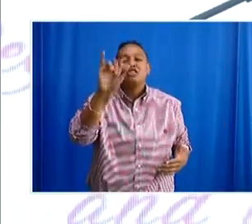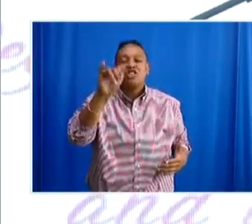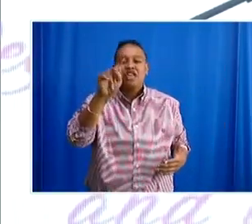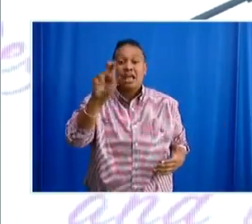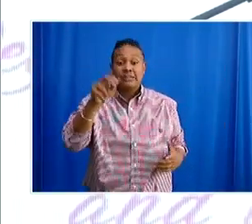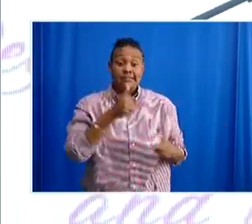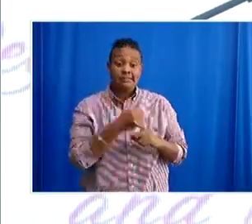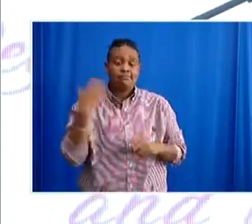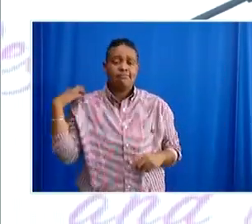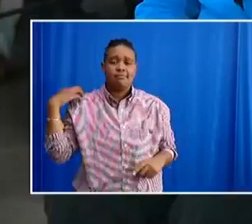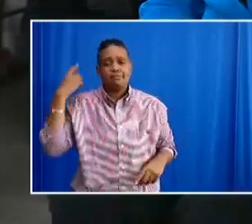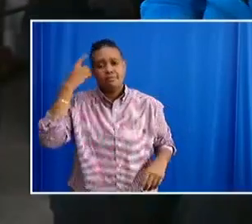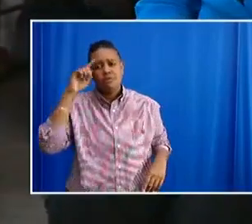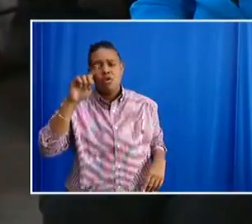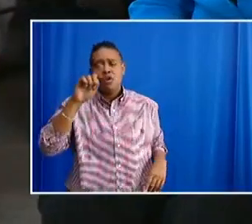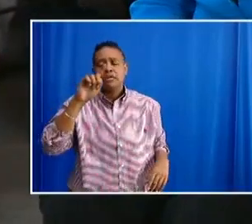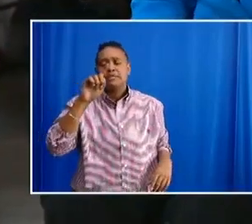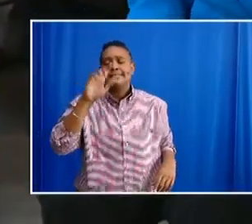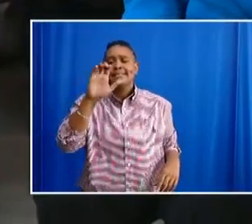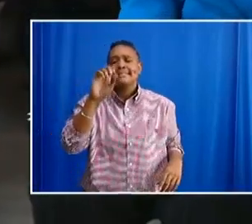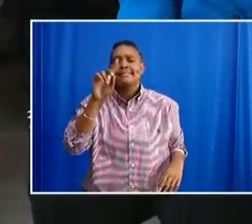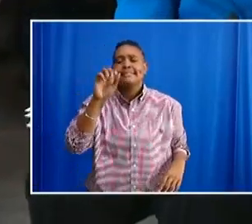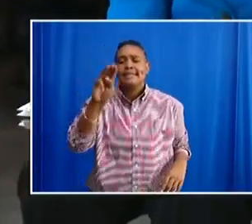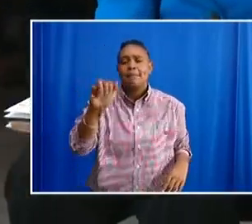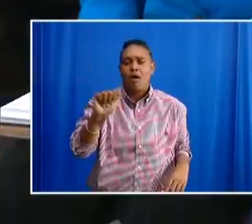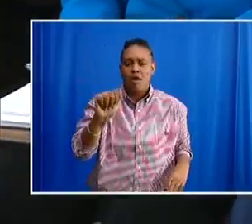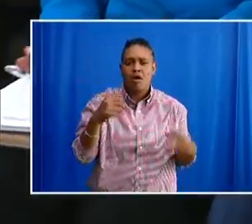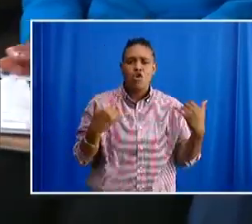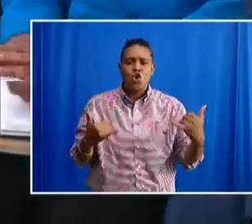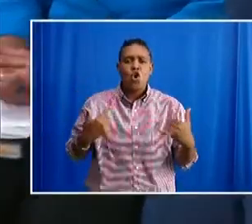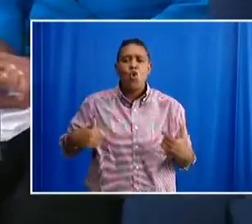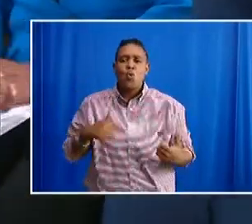Executive Director of CDEMA. Now we have a